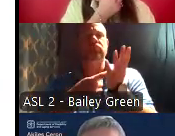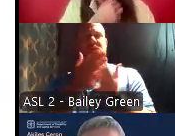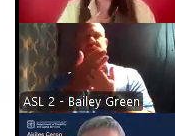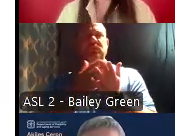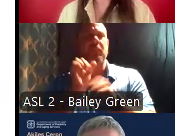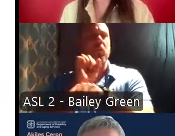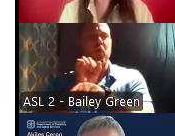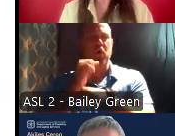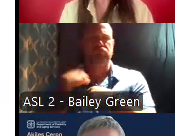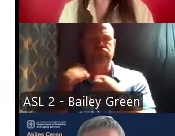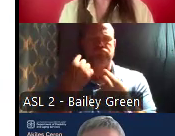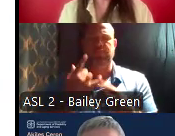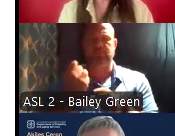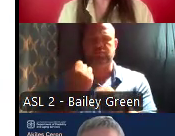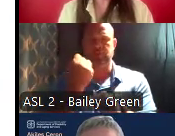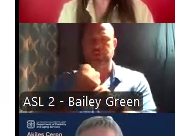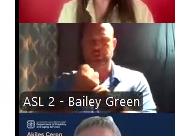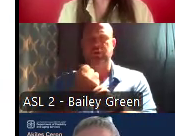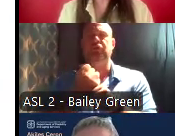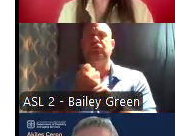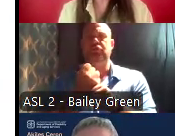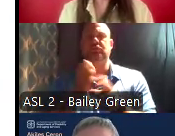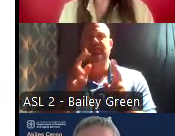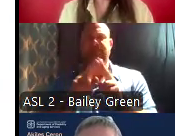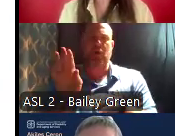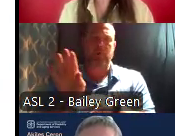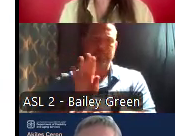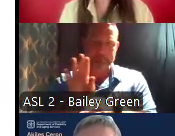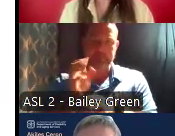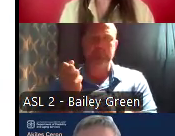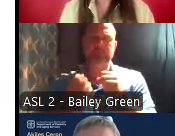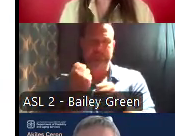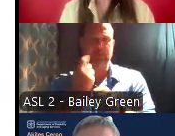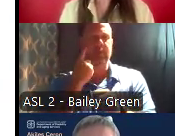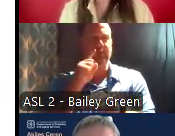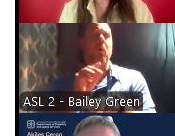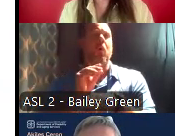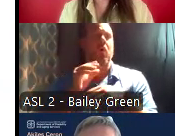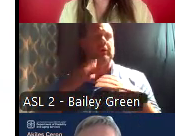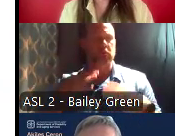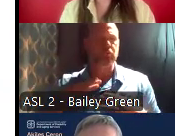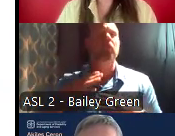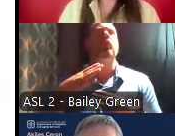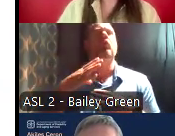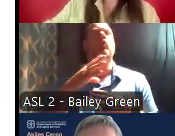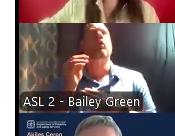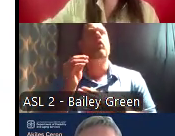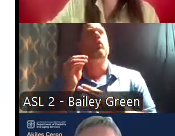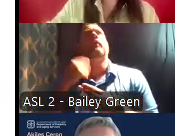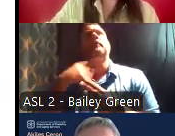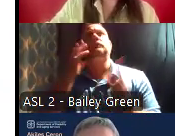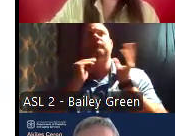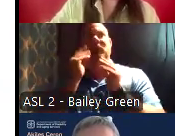done so far this year. It's been a really busy year for the council, and we've also experienced a